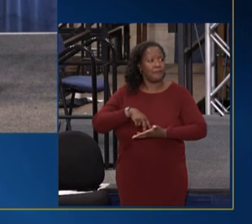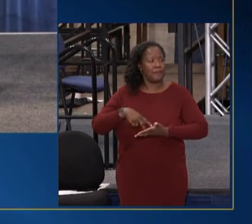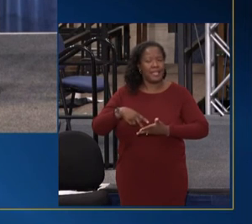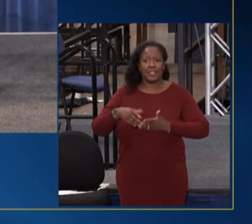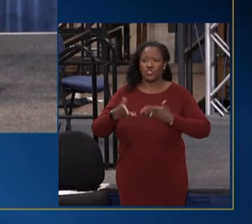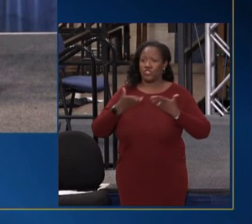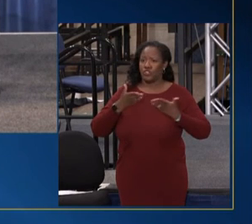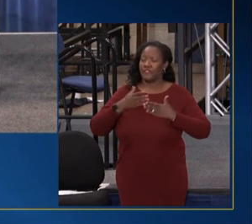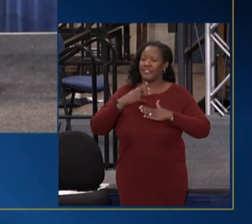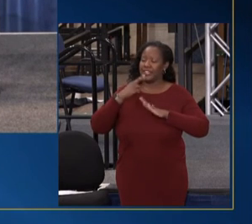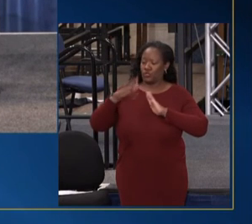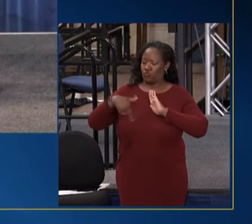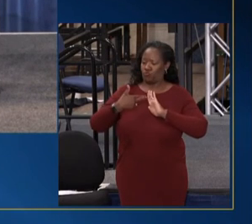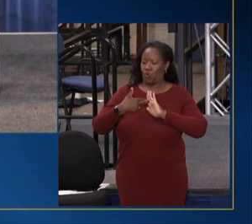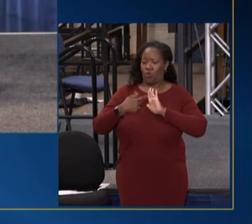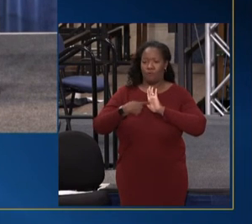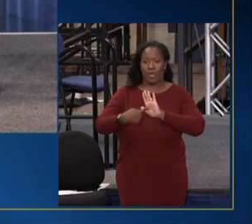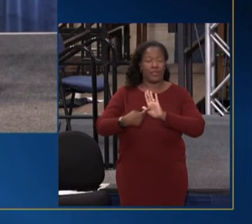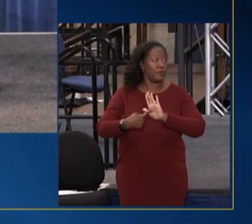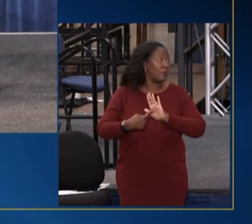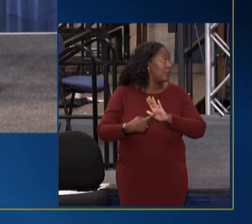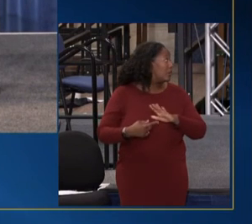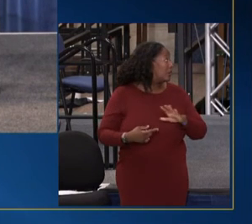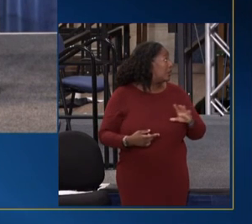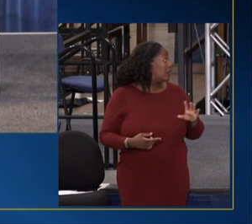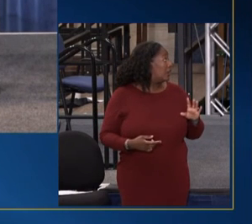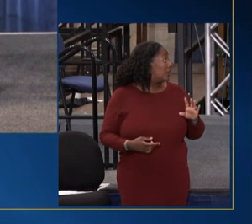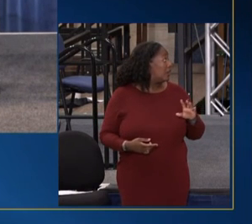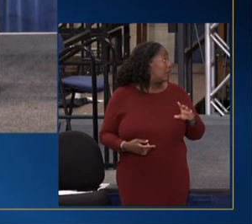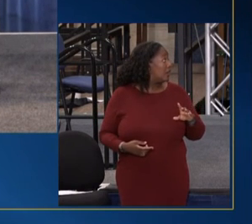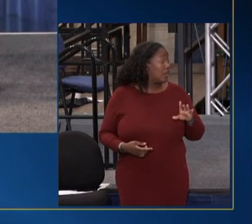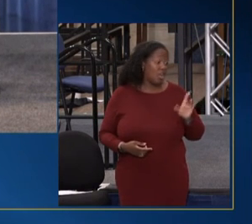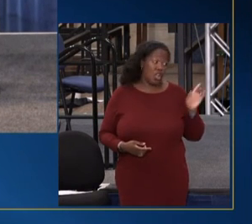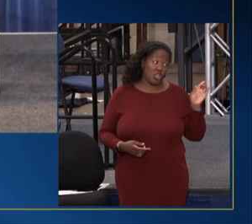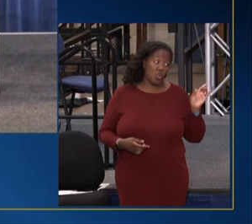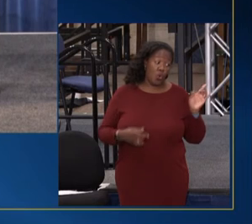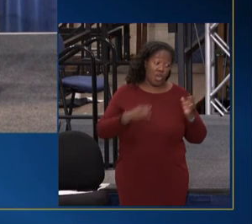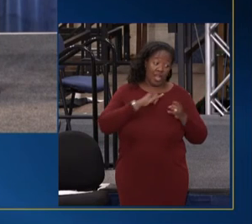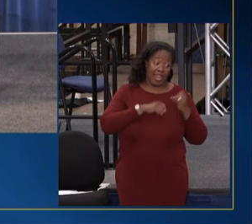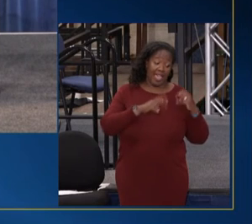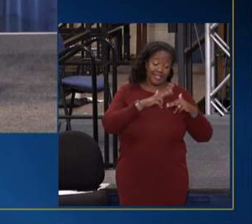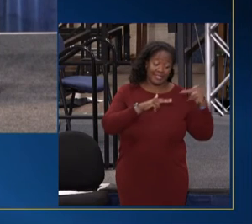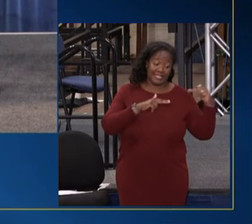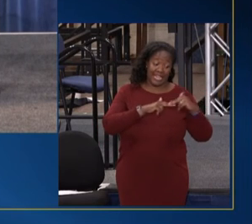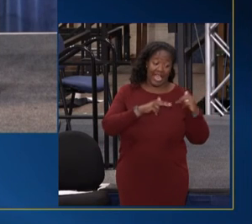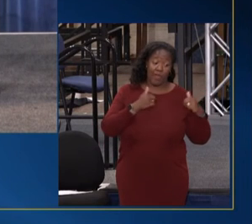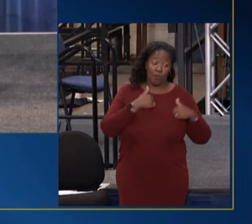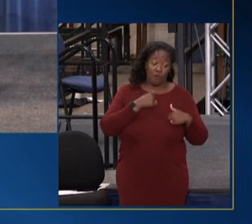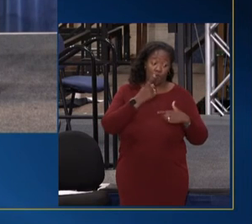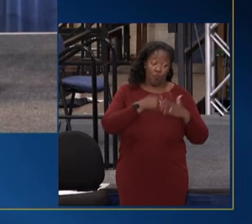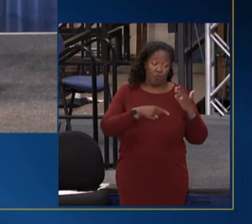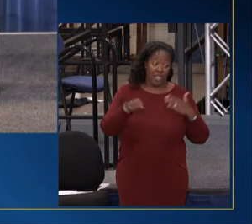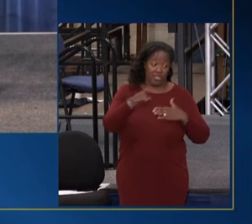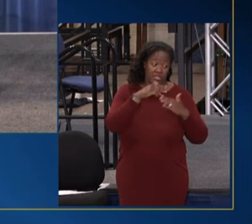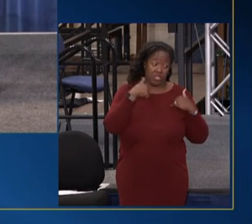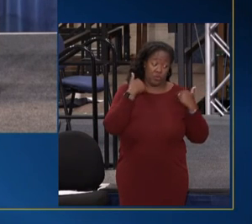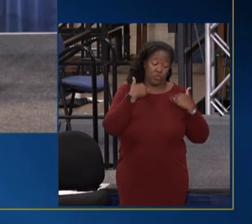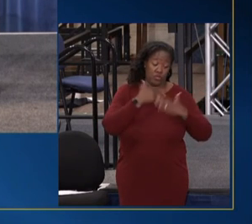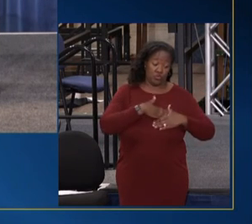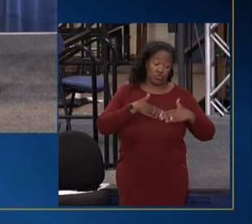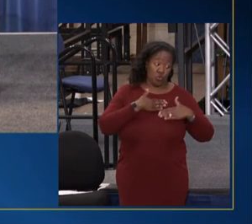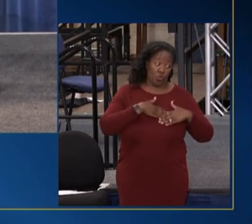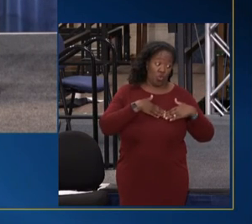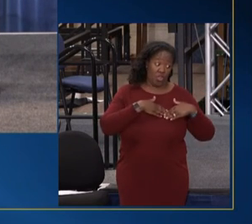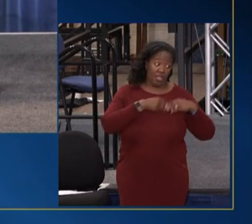models. And, you know, I love your last slide. I might have to get a picture of that. But about the things that we can do, there